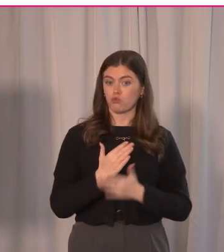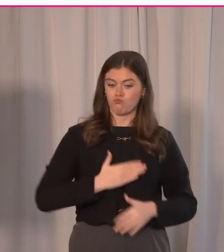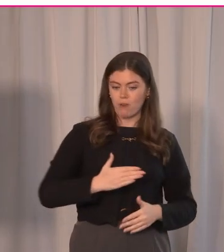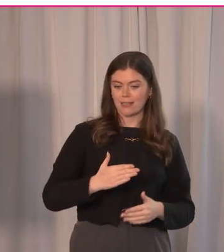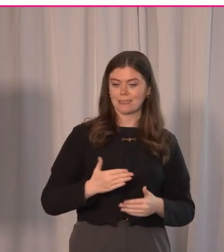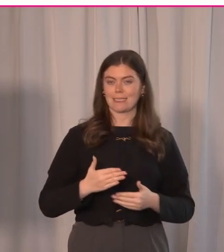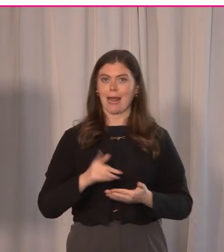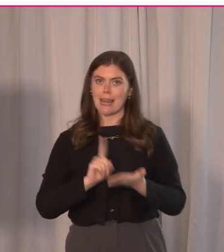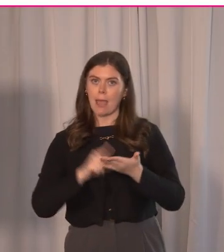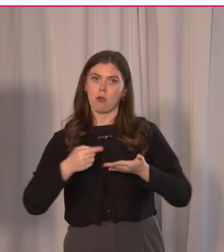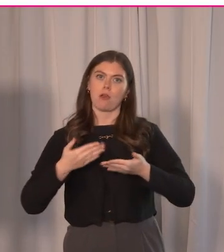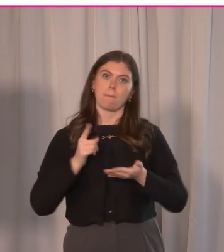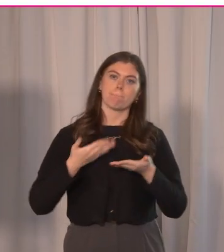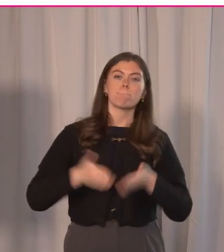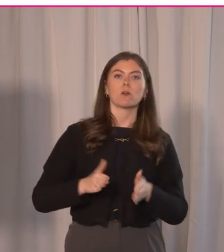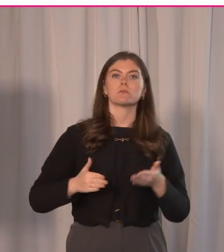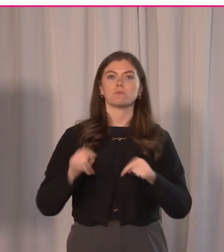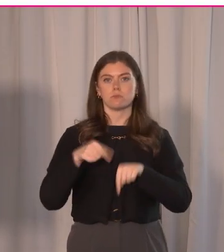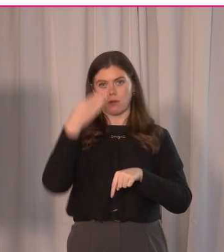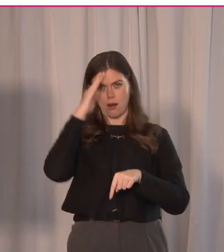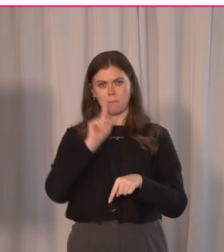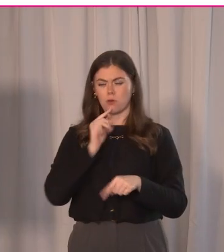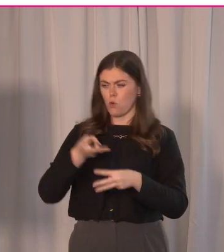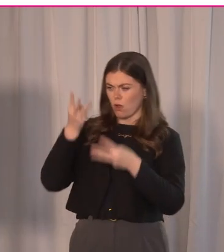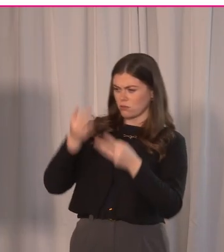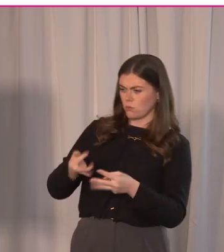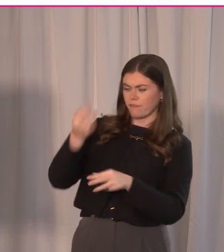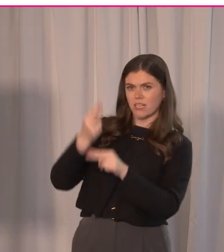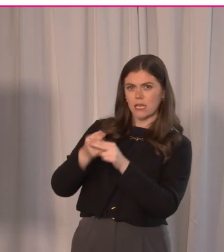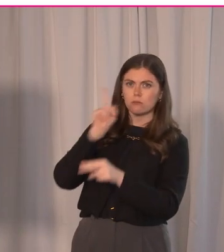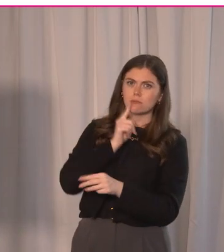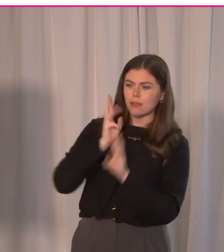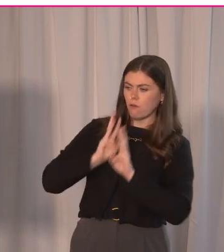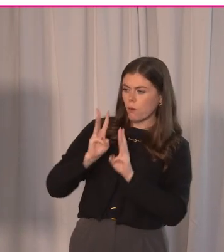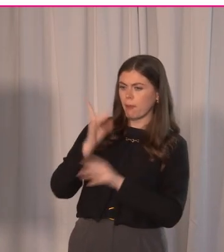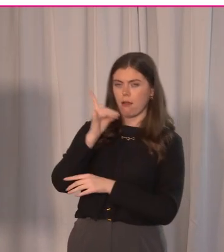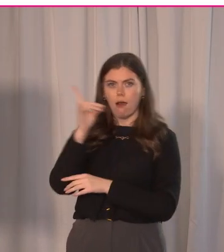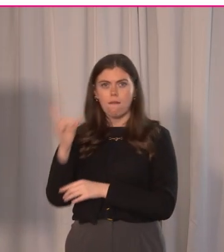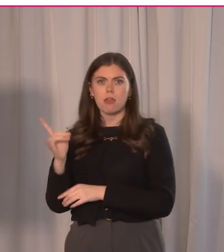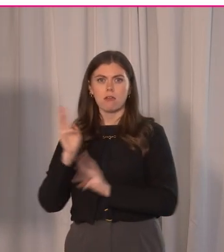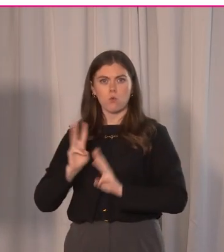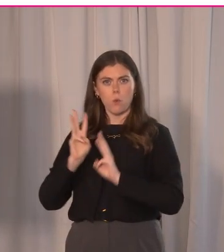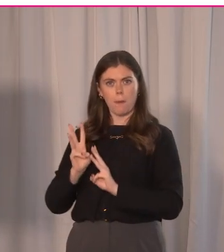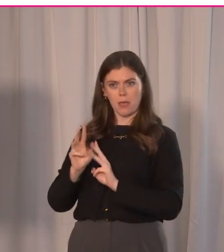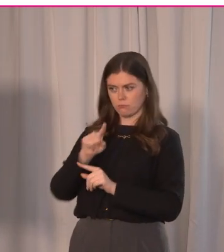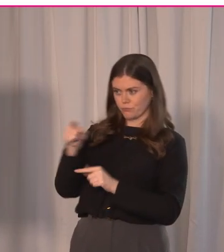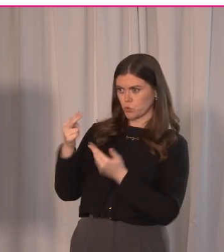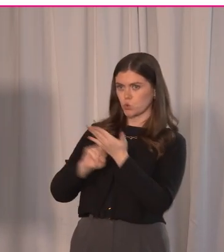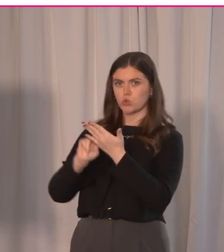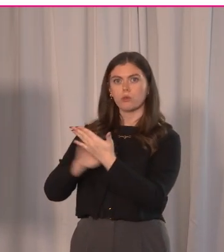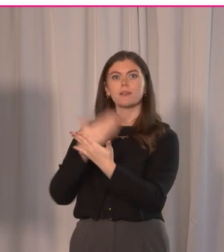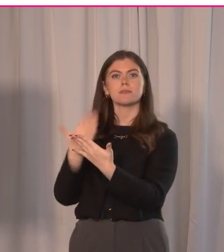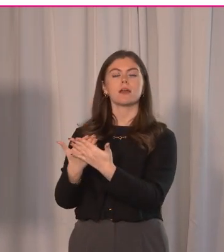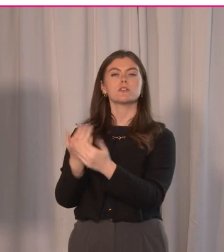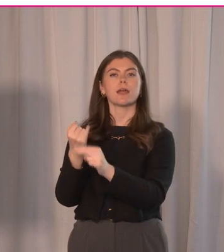Ireland. But I went to find out how many women who are deaf or hard of hearing or use translators in the